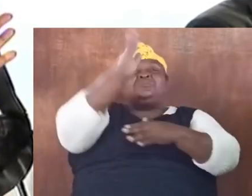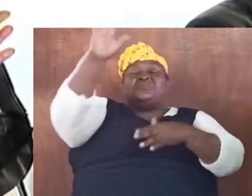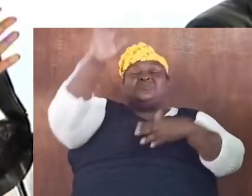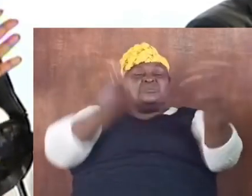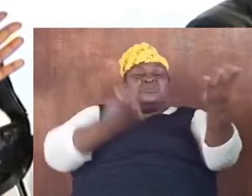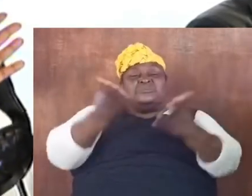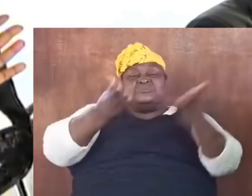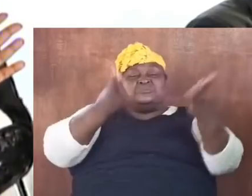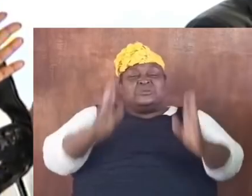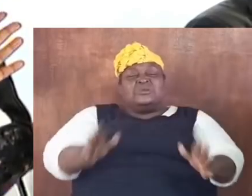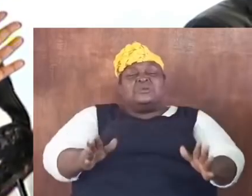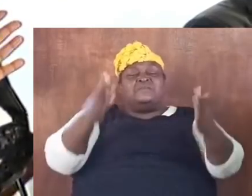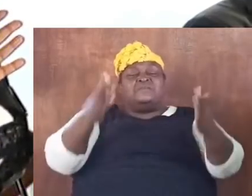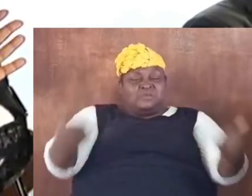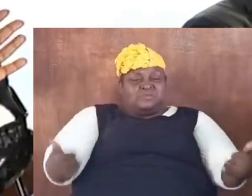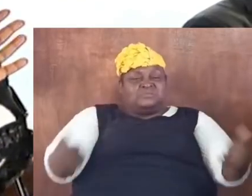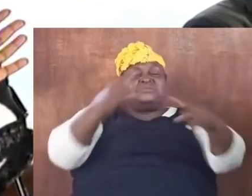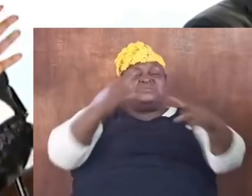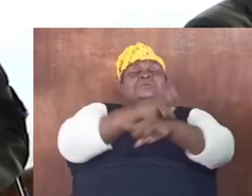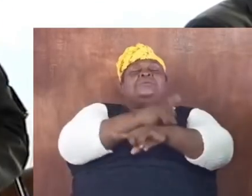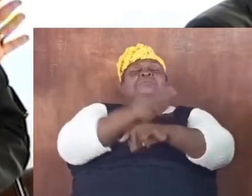today, mighty God.